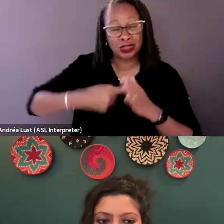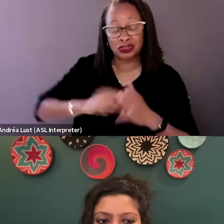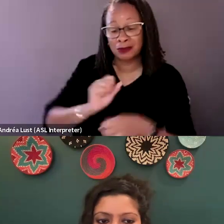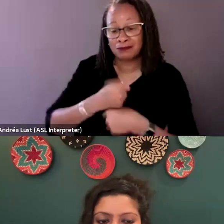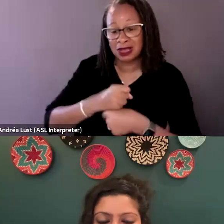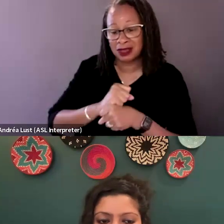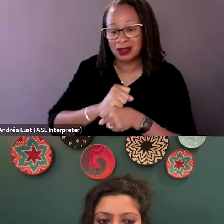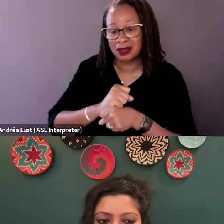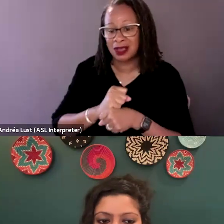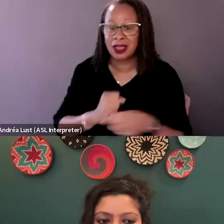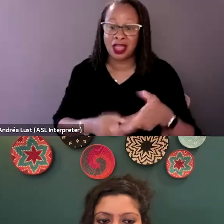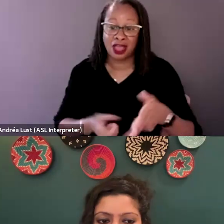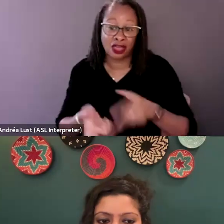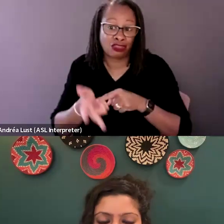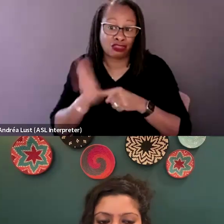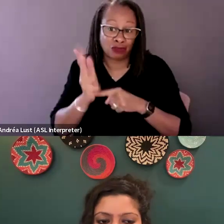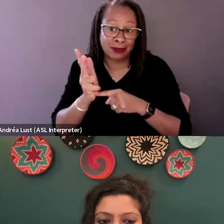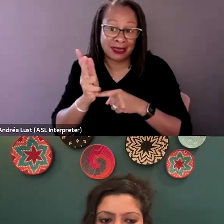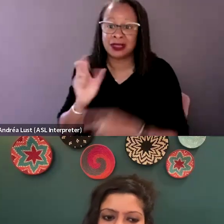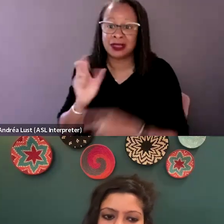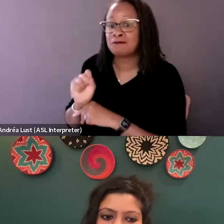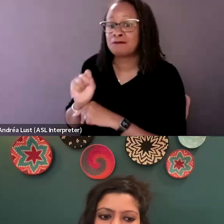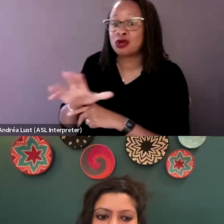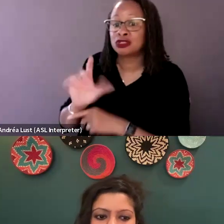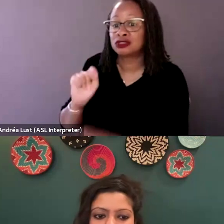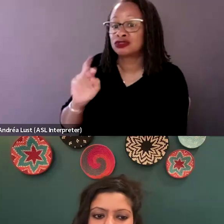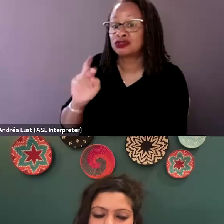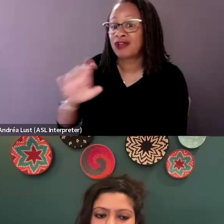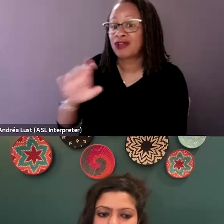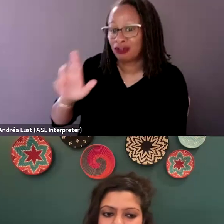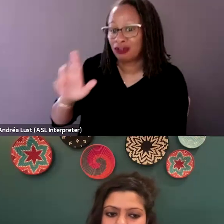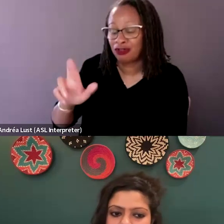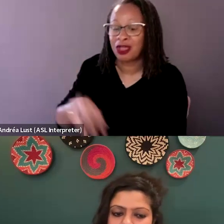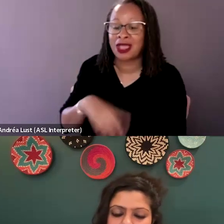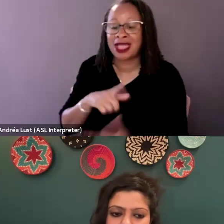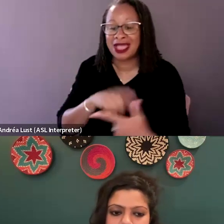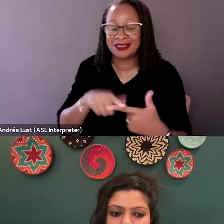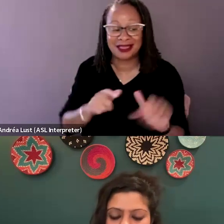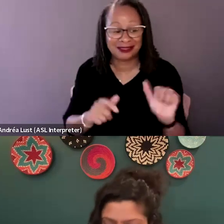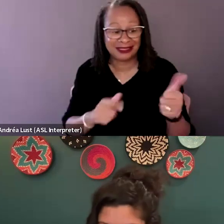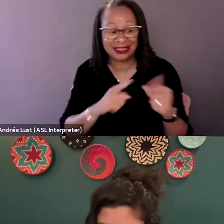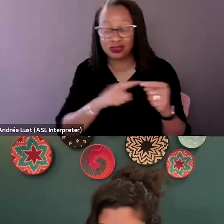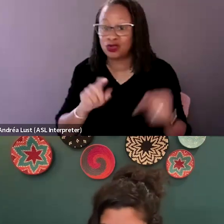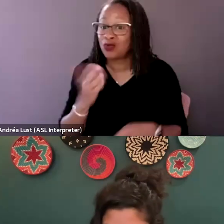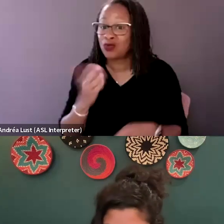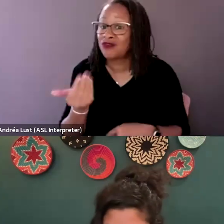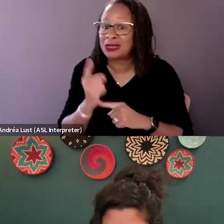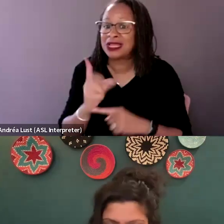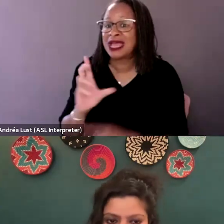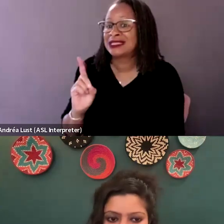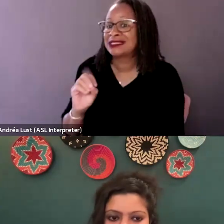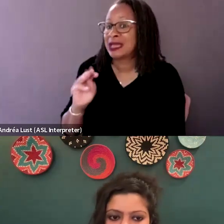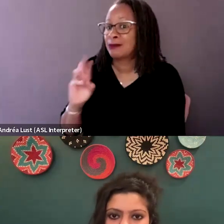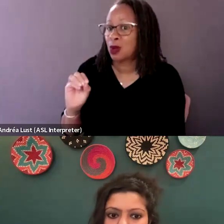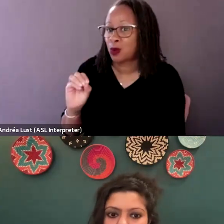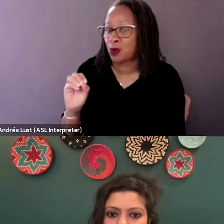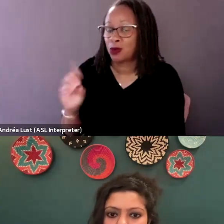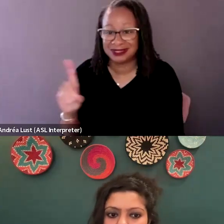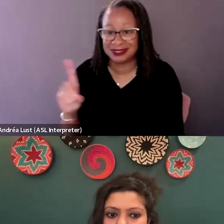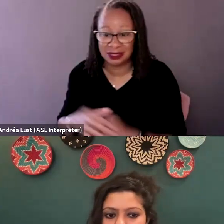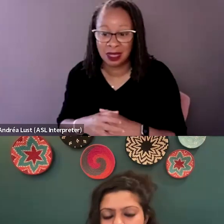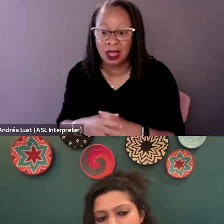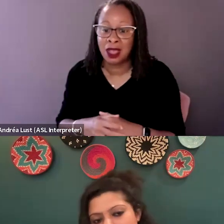storytelling, which makes it as much an aesthetic project as it is about questions of ethics, or questions of, social justice and so